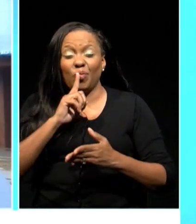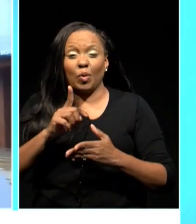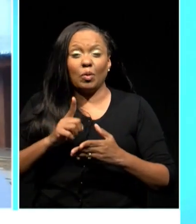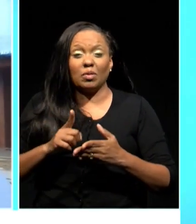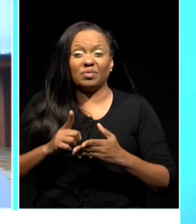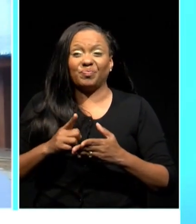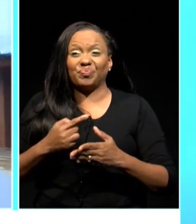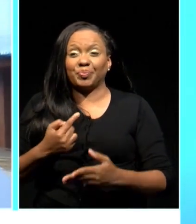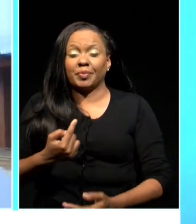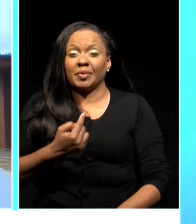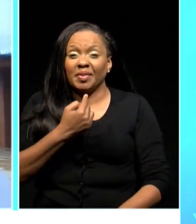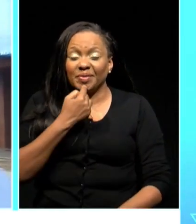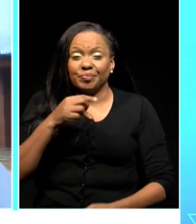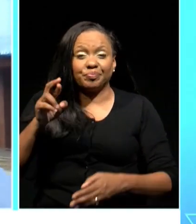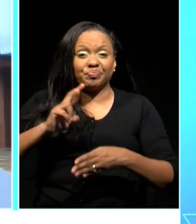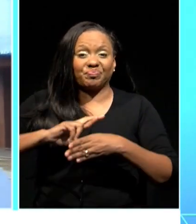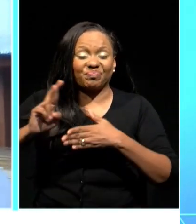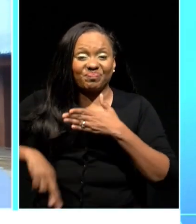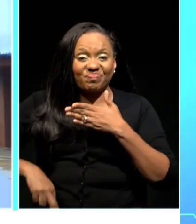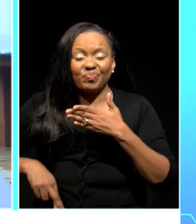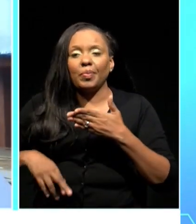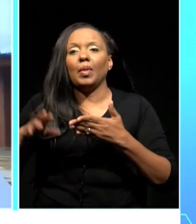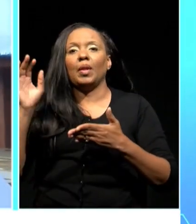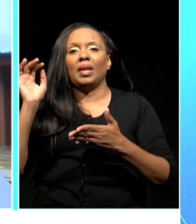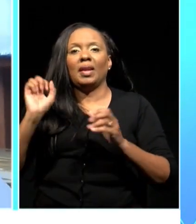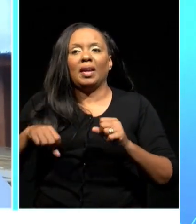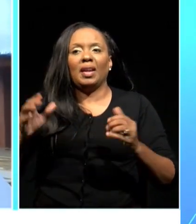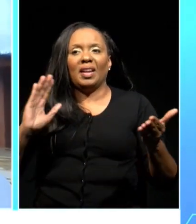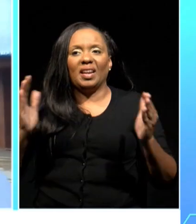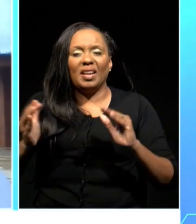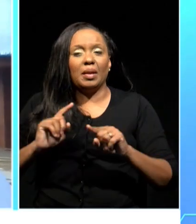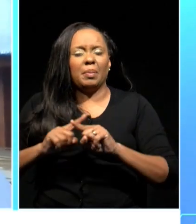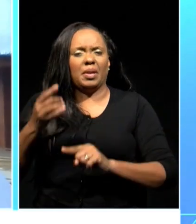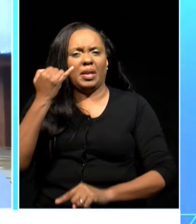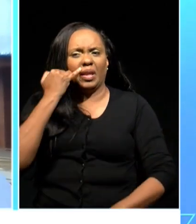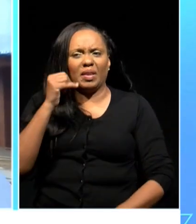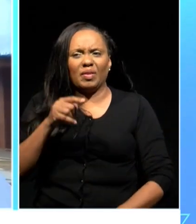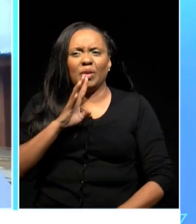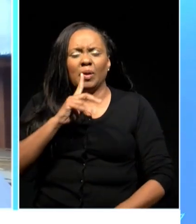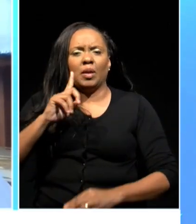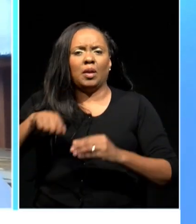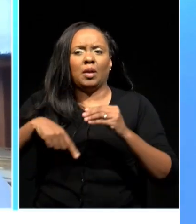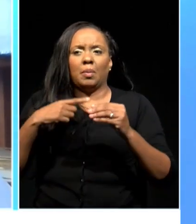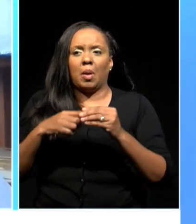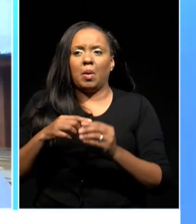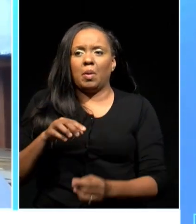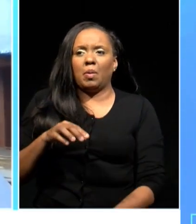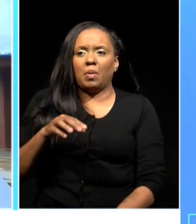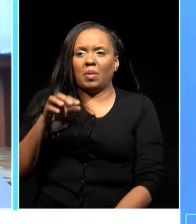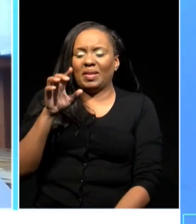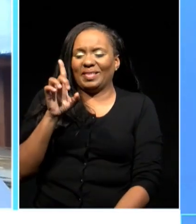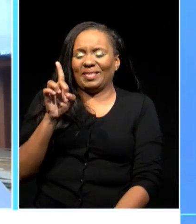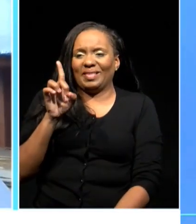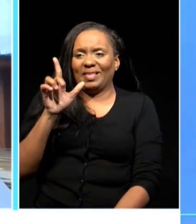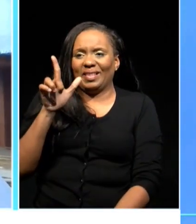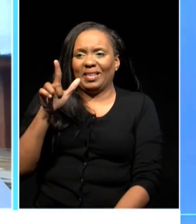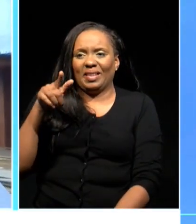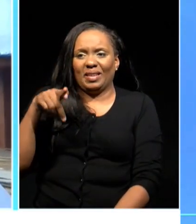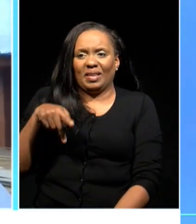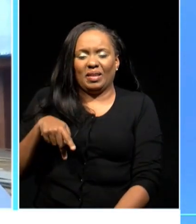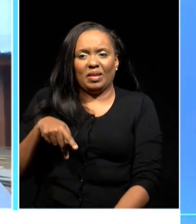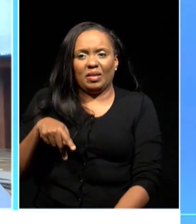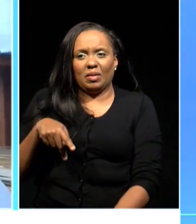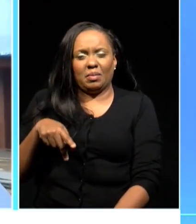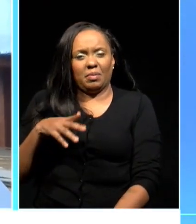it an outlier. But if you are looking at the decline of the Democratic Labour Party from the death of Mr.